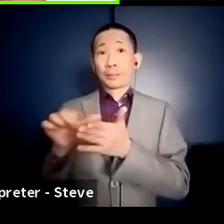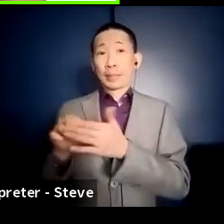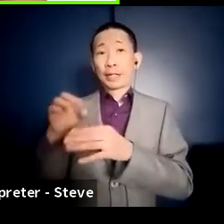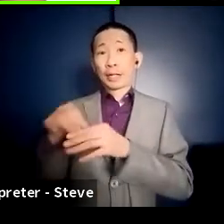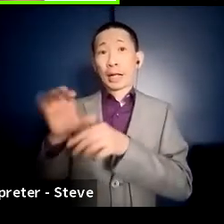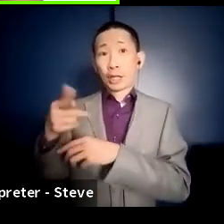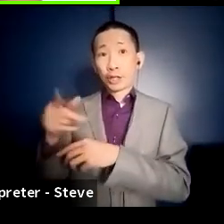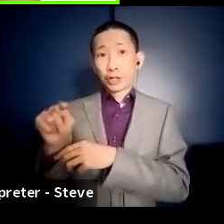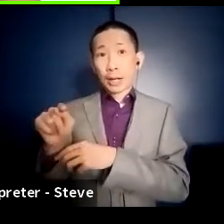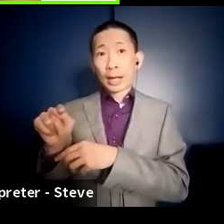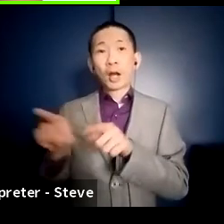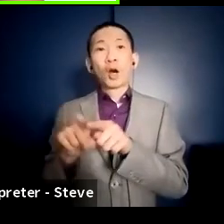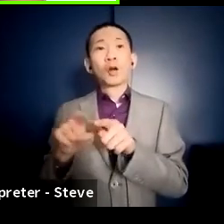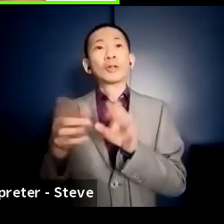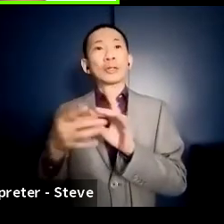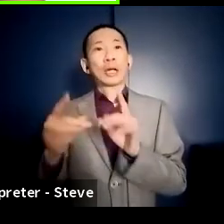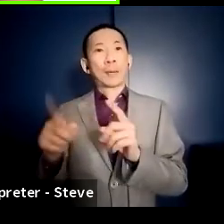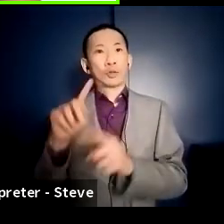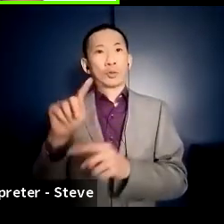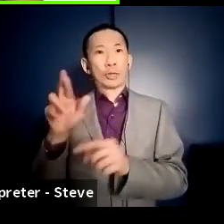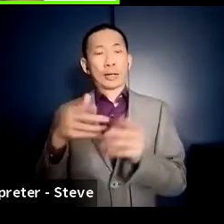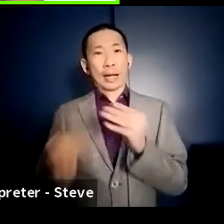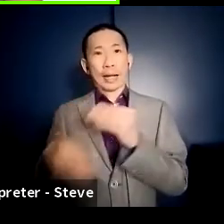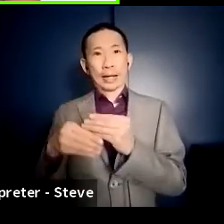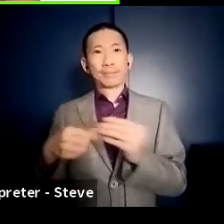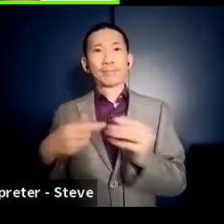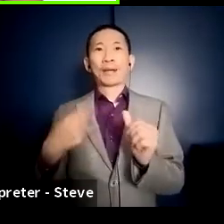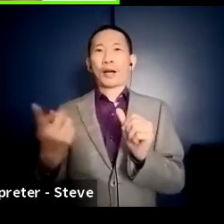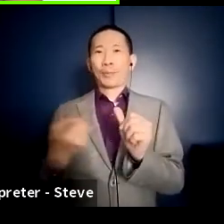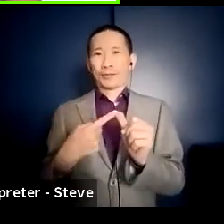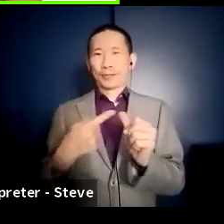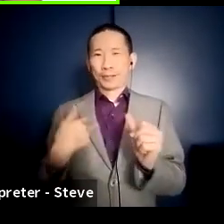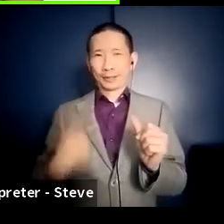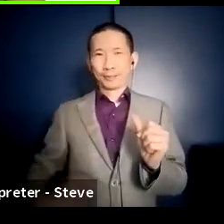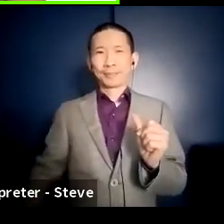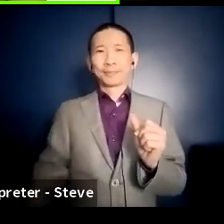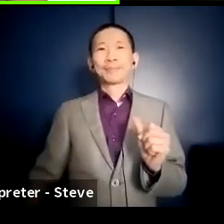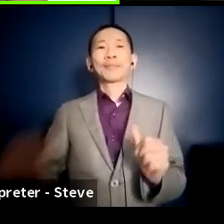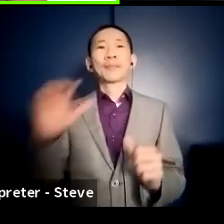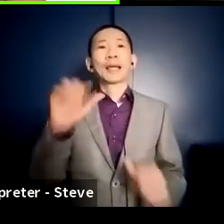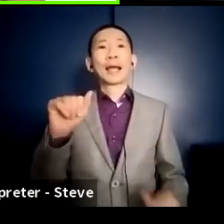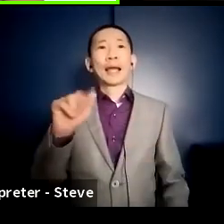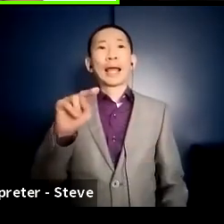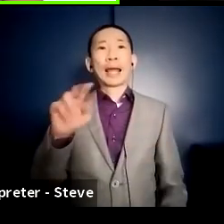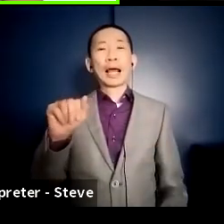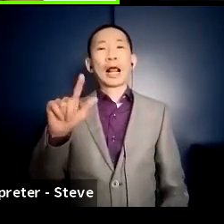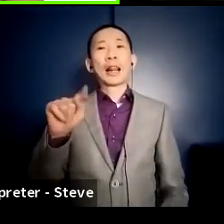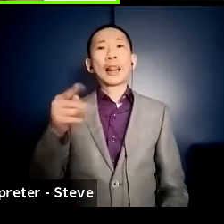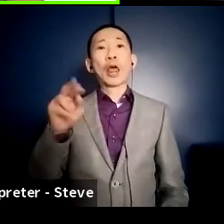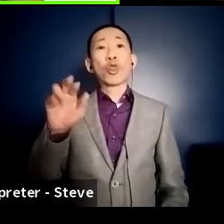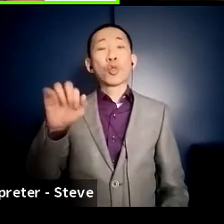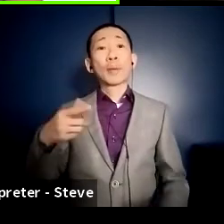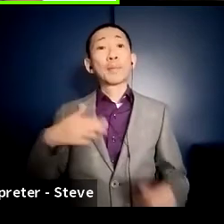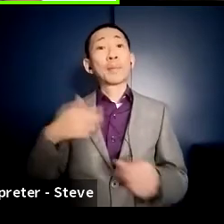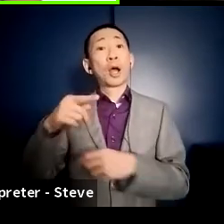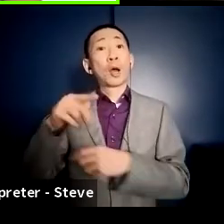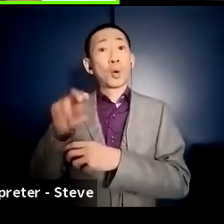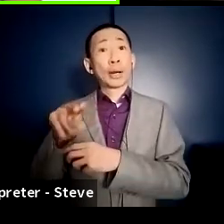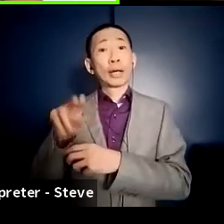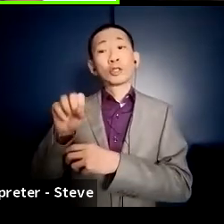as Tara puts them there. So I'll go first. Hello, my name is Anna Lathrop. My pronouns are she,